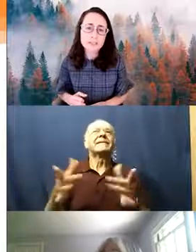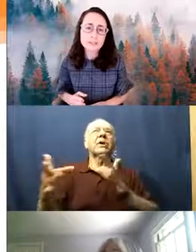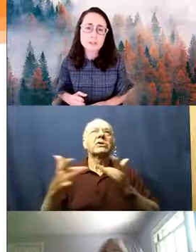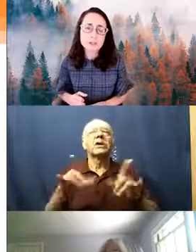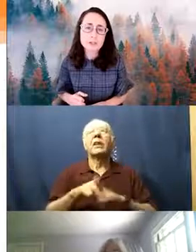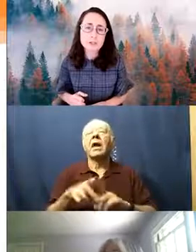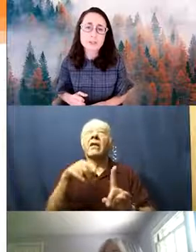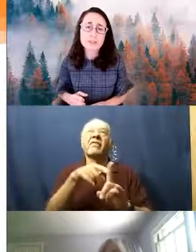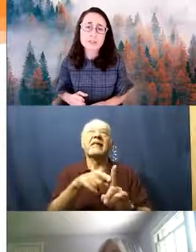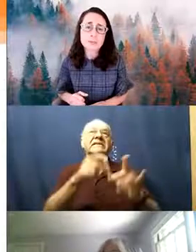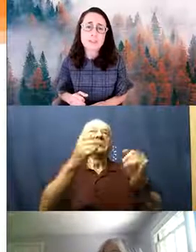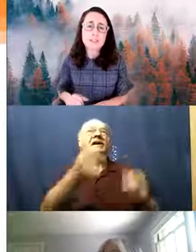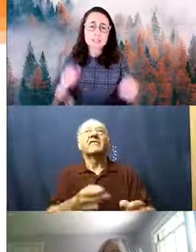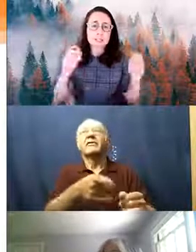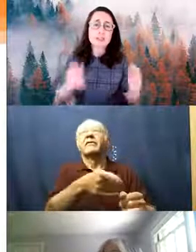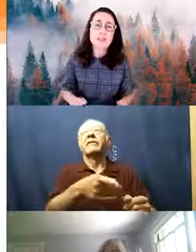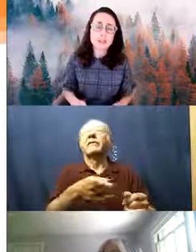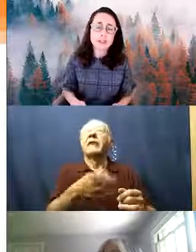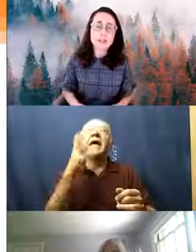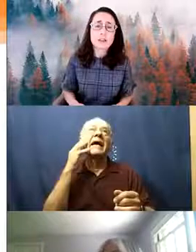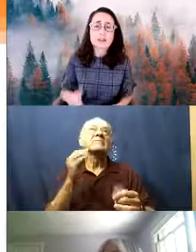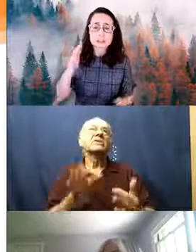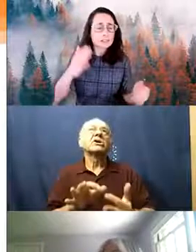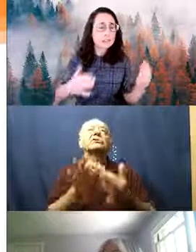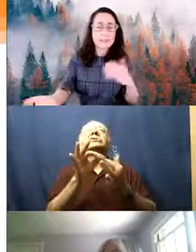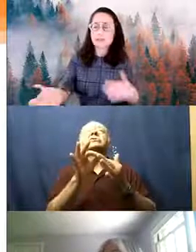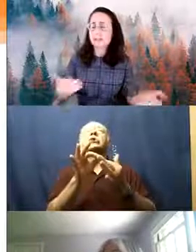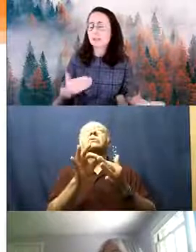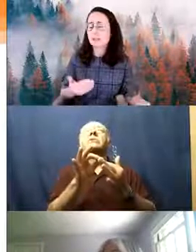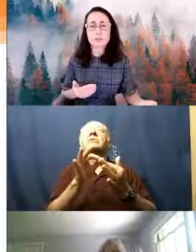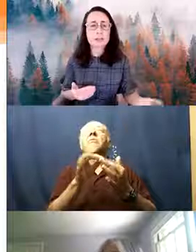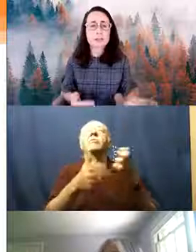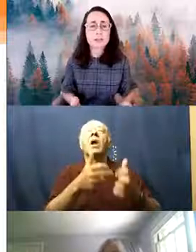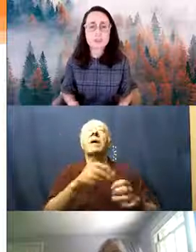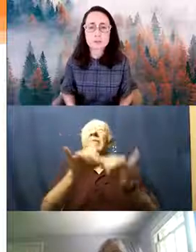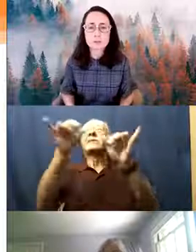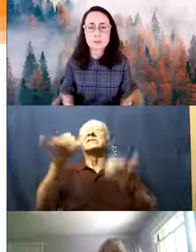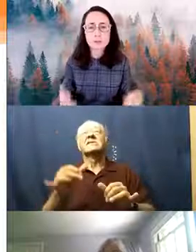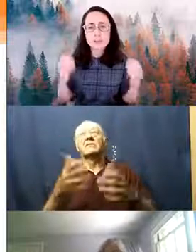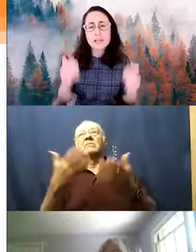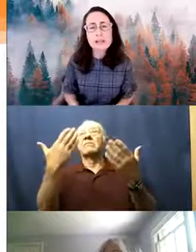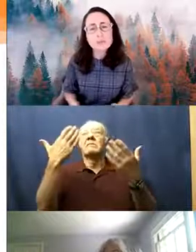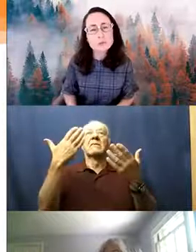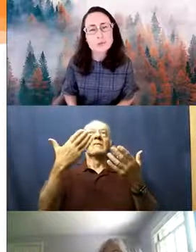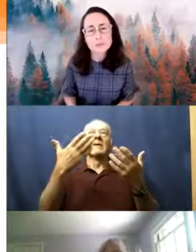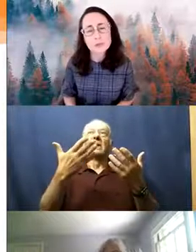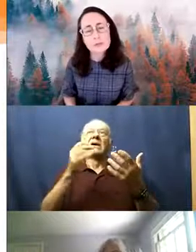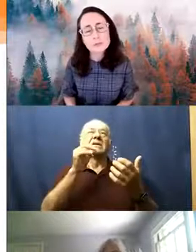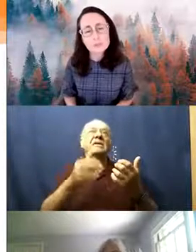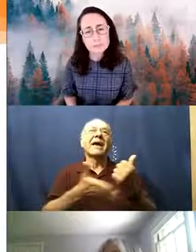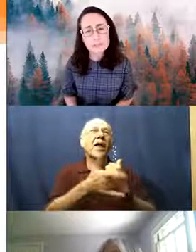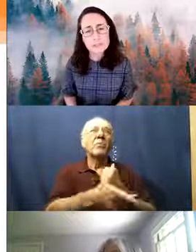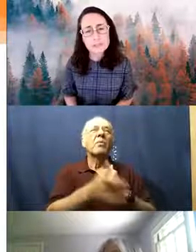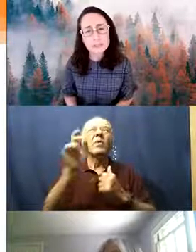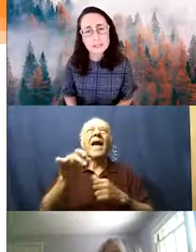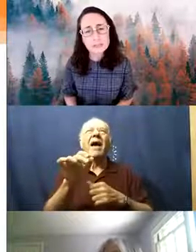case of an individual who experienced a certain thing. The system left hand didn't know what the right hand was doing. We have to work through those